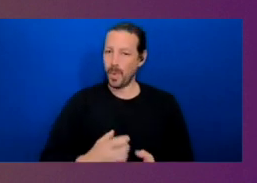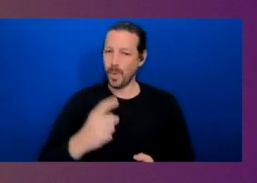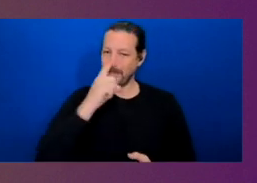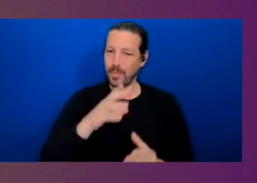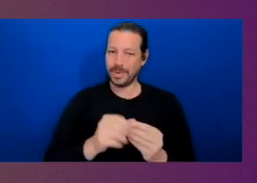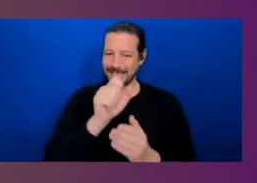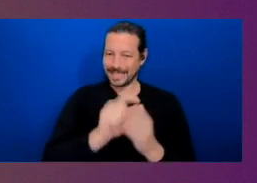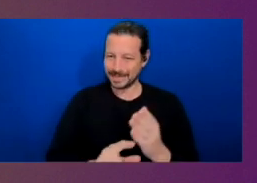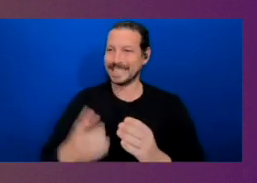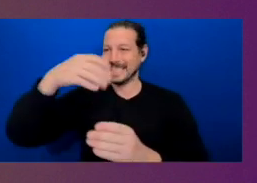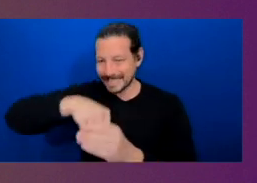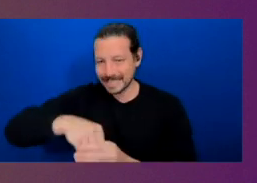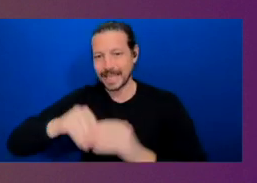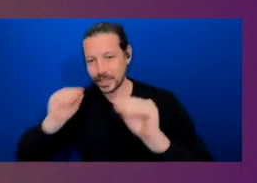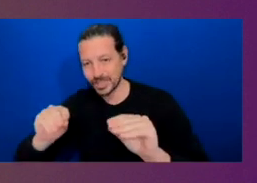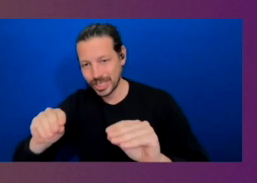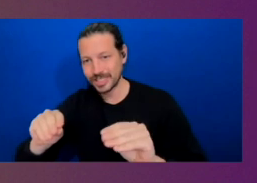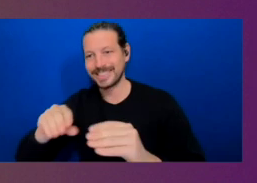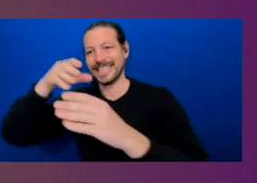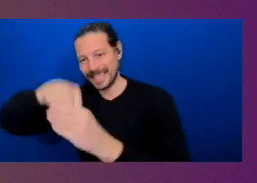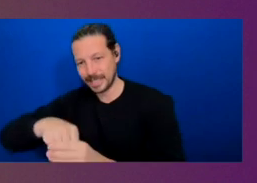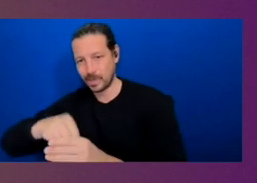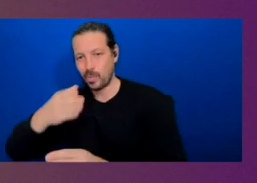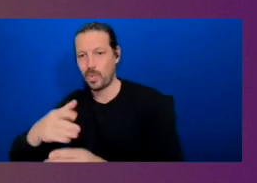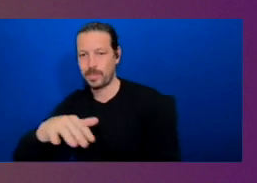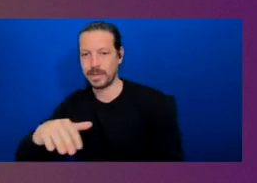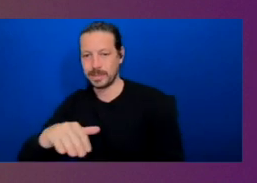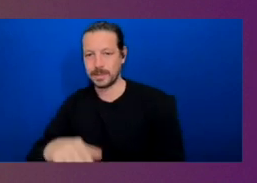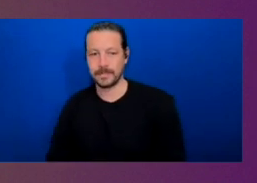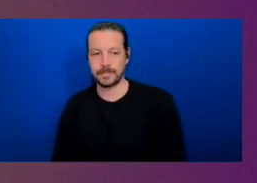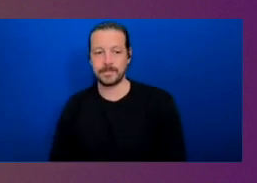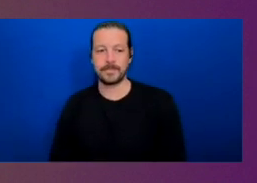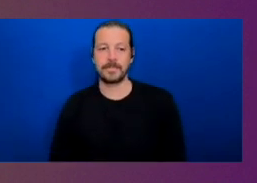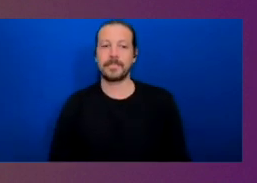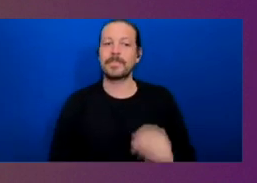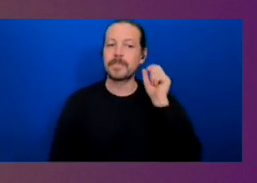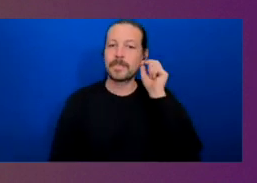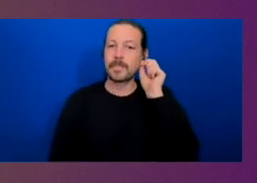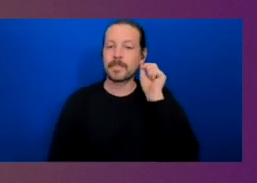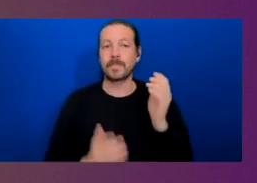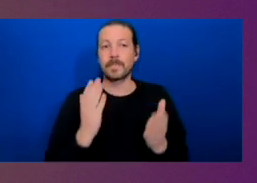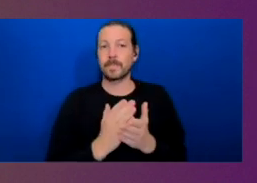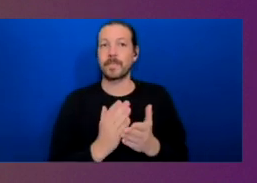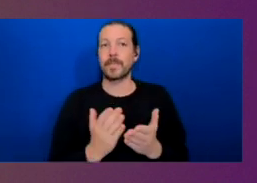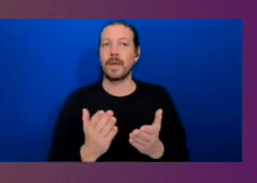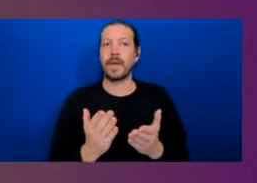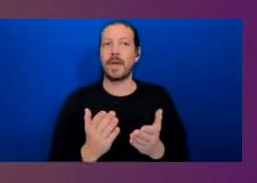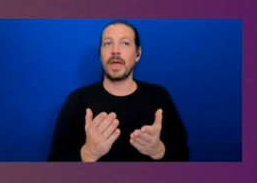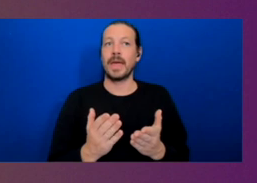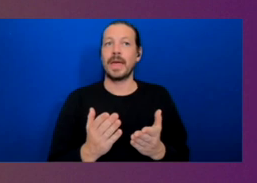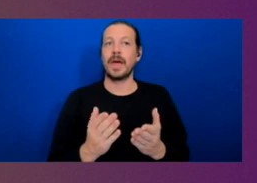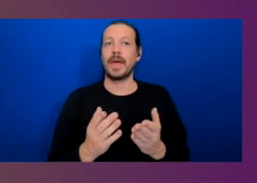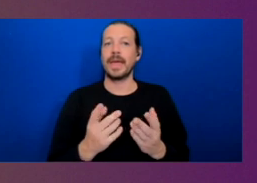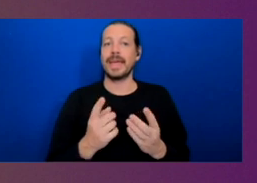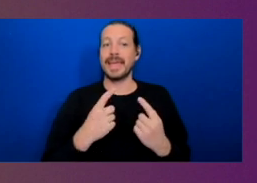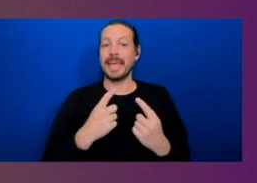and into the workplace, then we come back to that original question of, we're not designing good products and services without people like that on